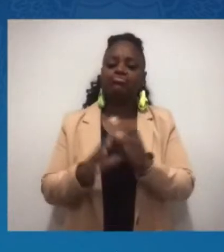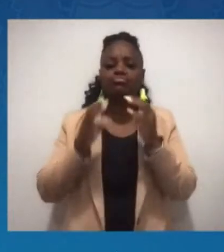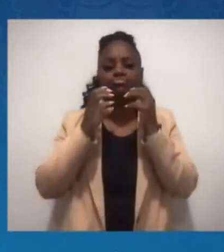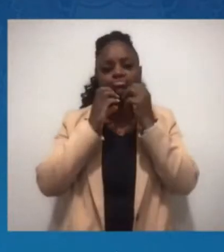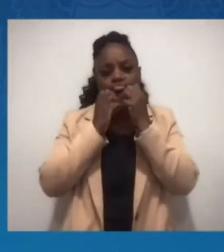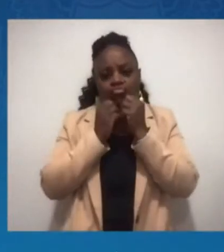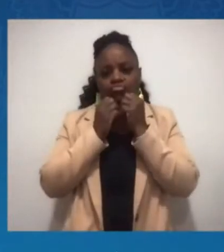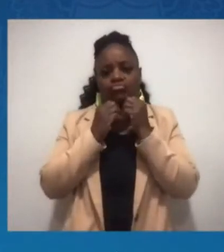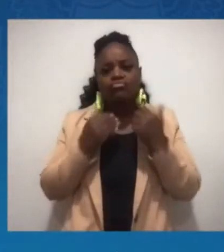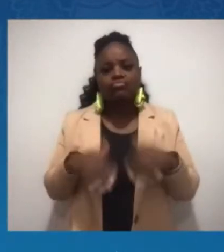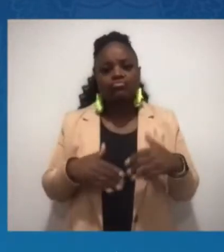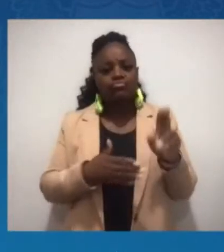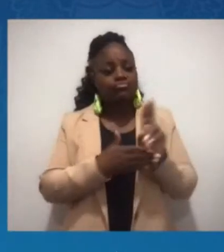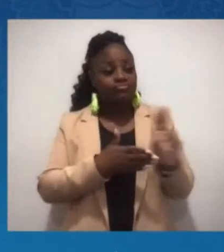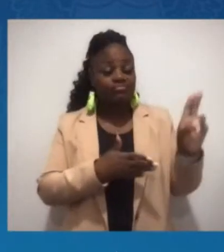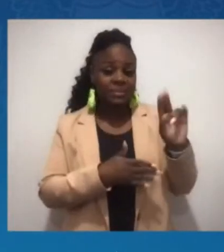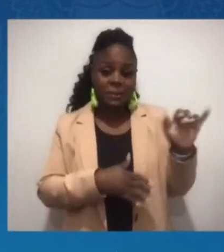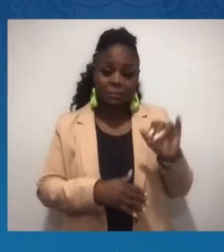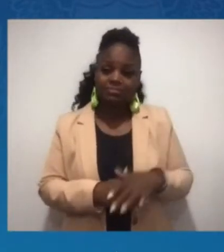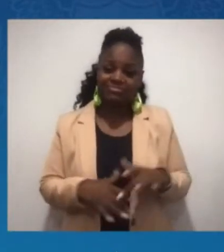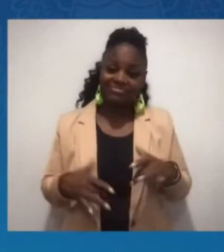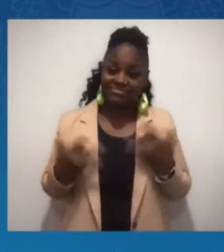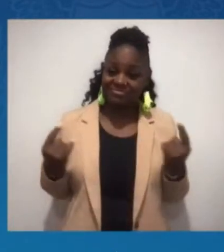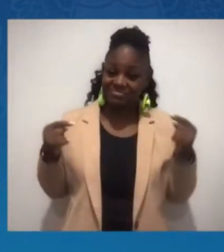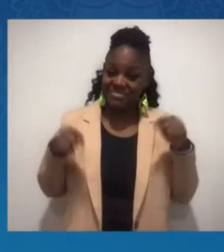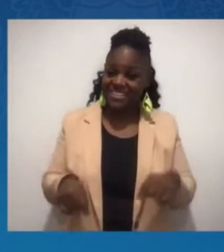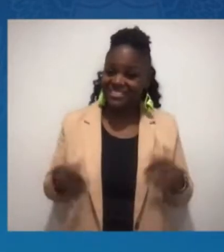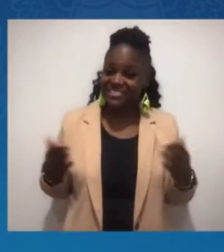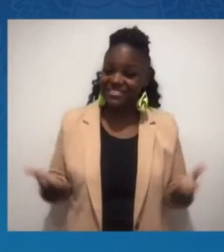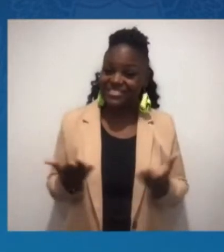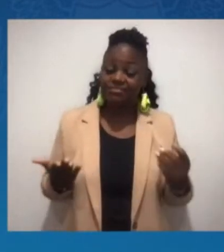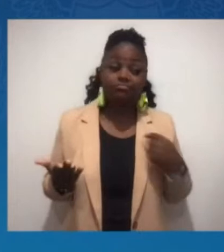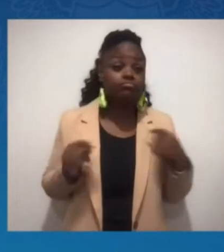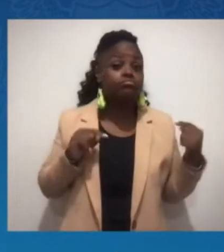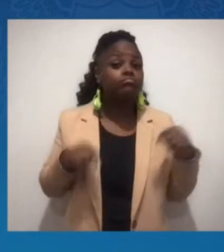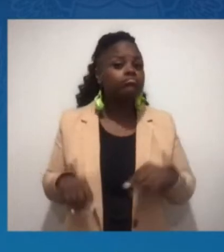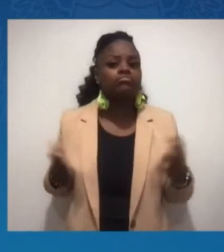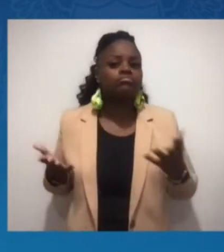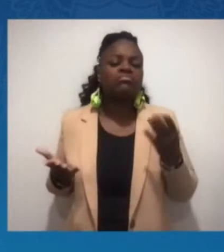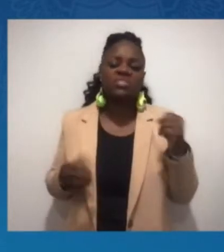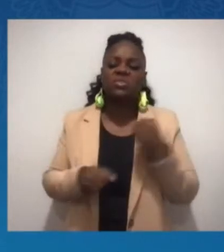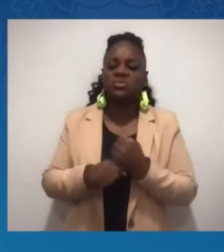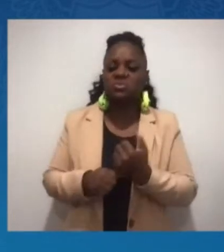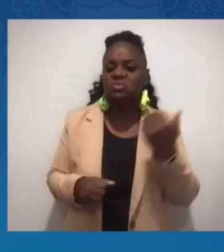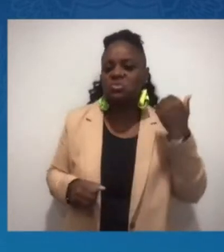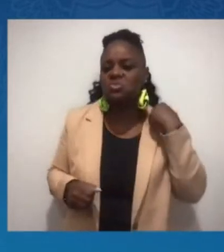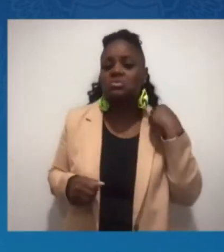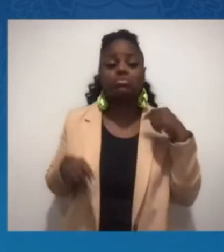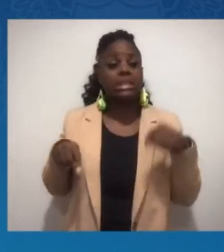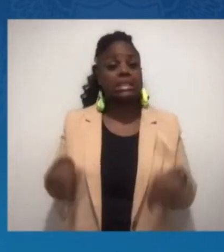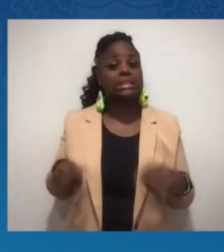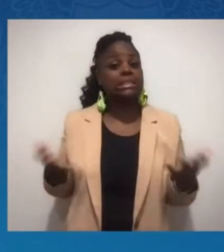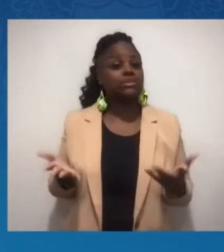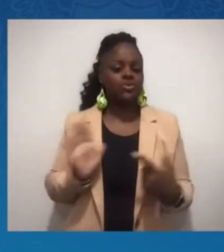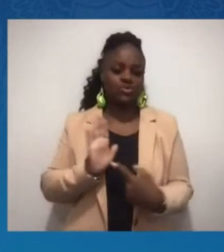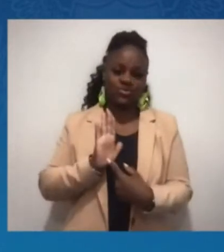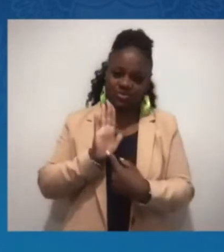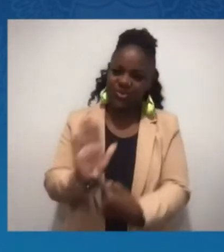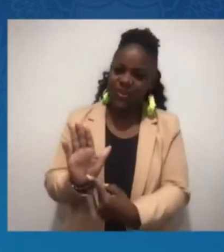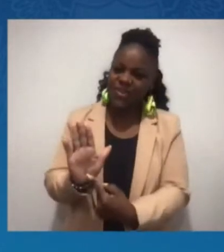to be with all of you and to be back here. I visited here years ago, and it represents so much about the history